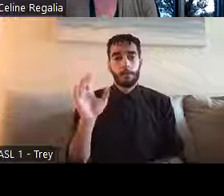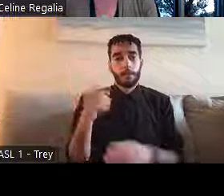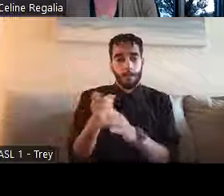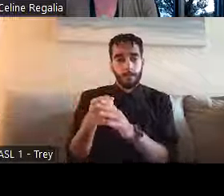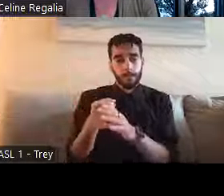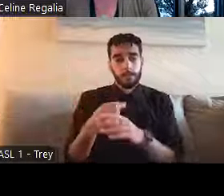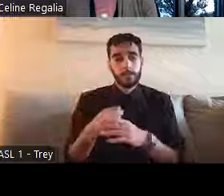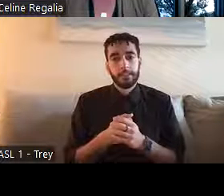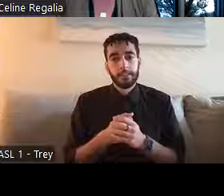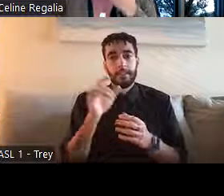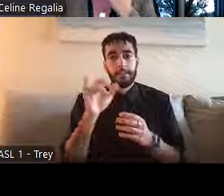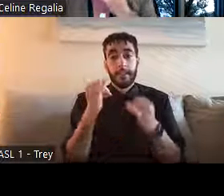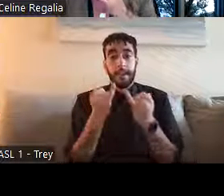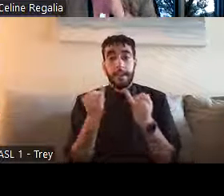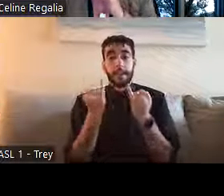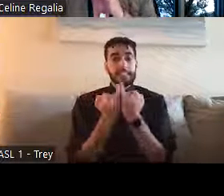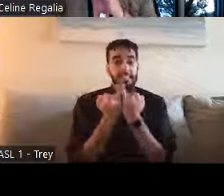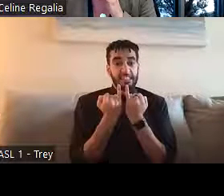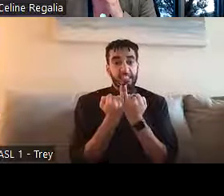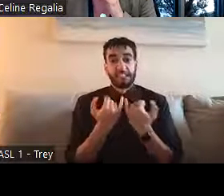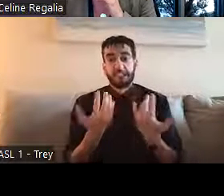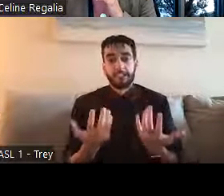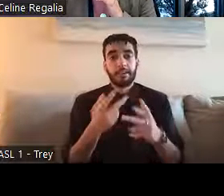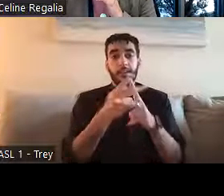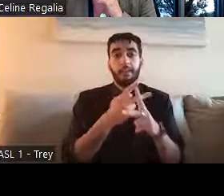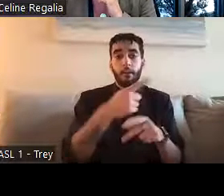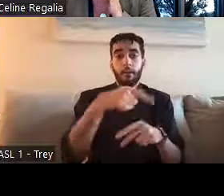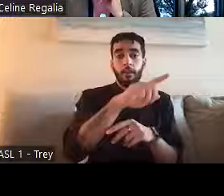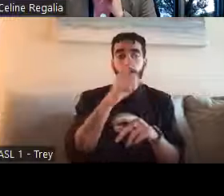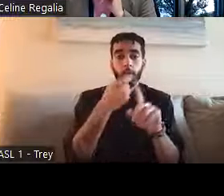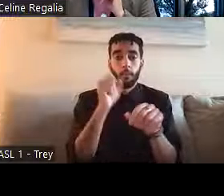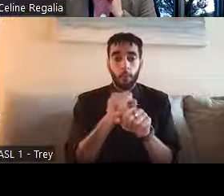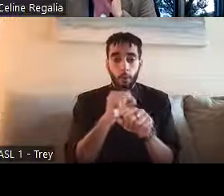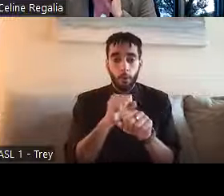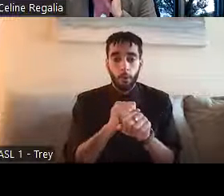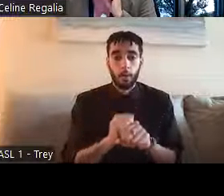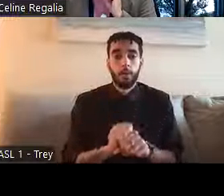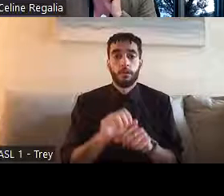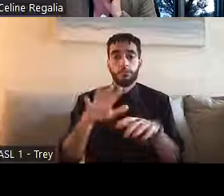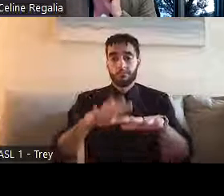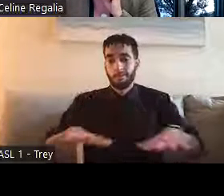not isolation, caregiving that works, also issues around the direct care workforce,